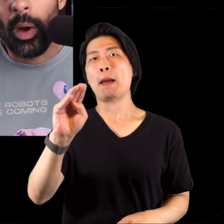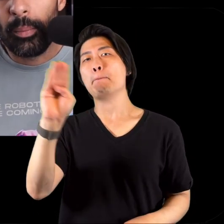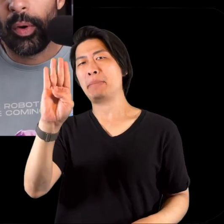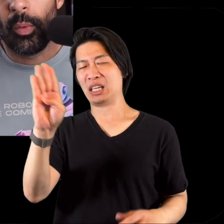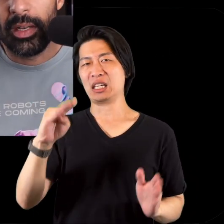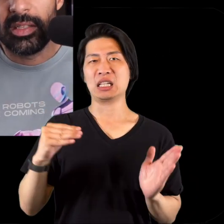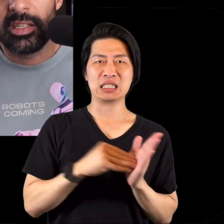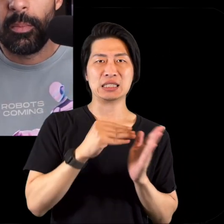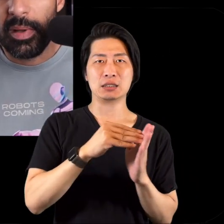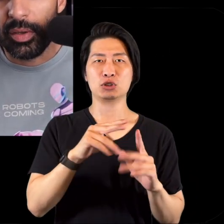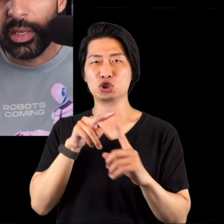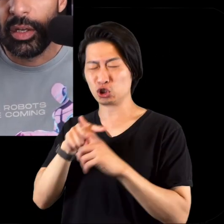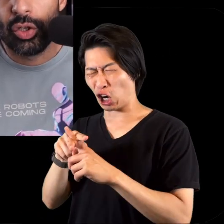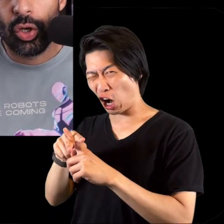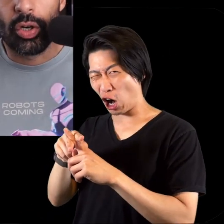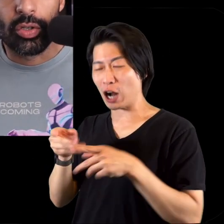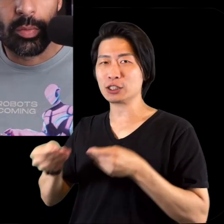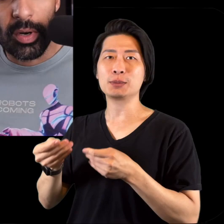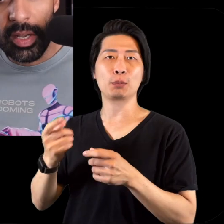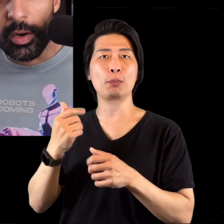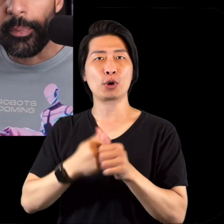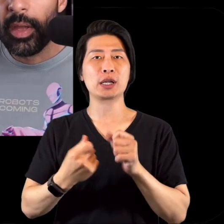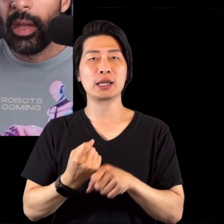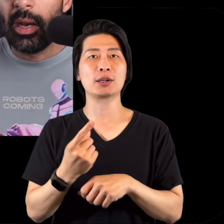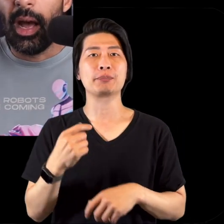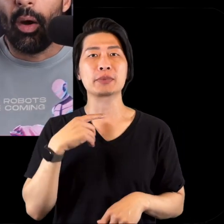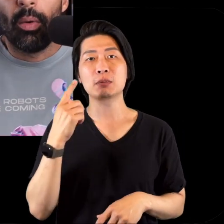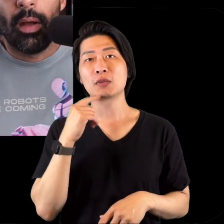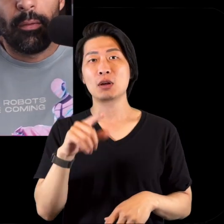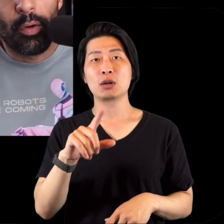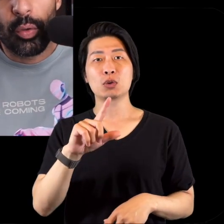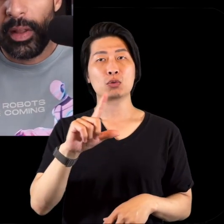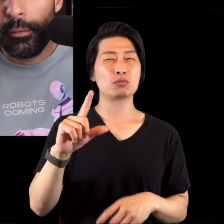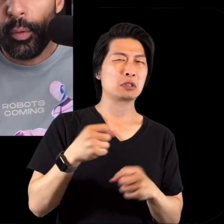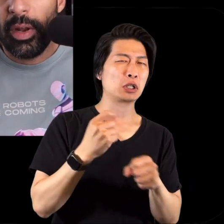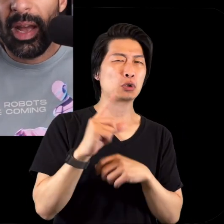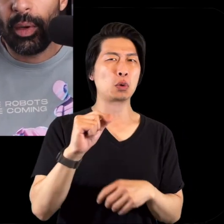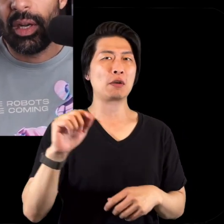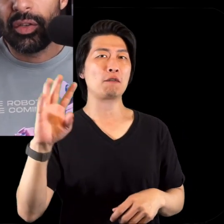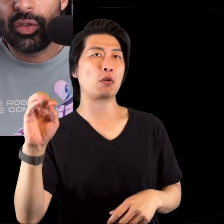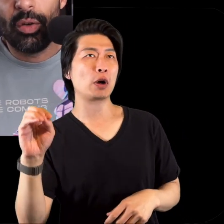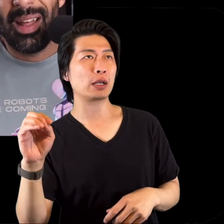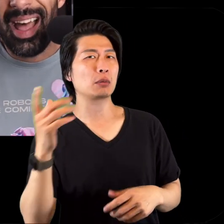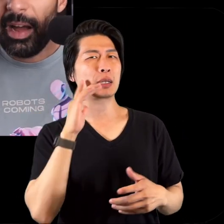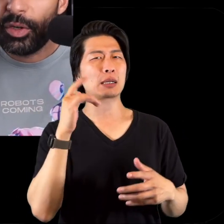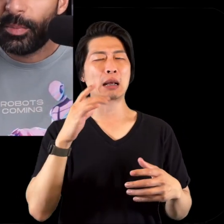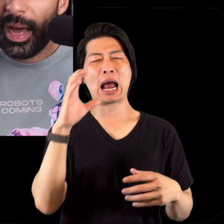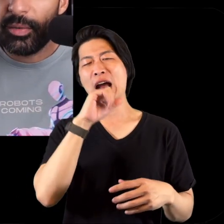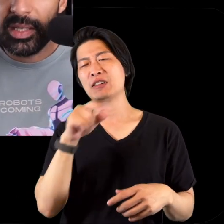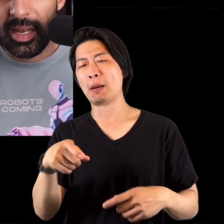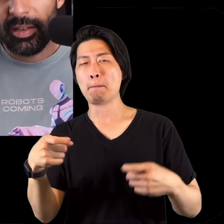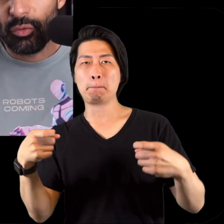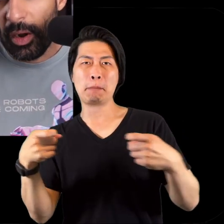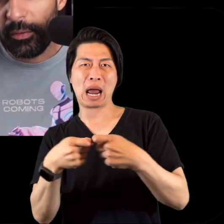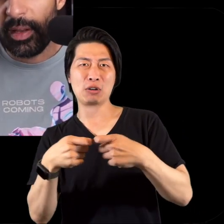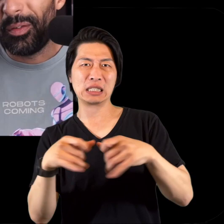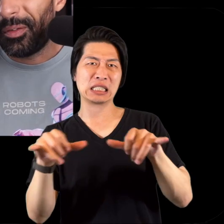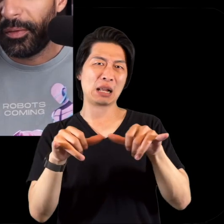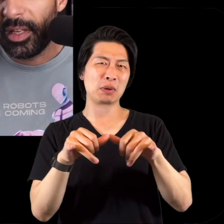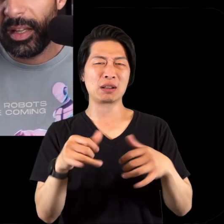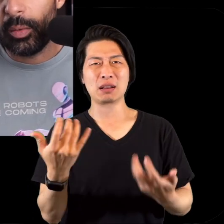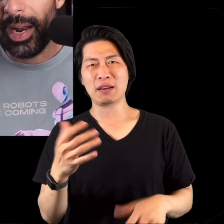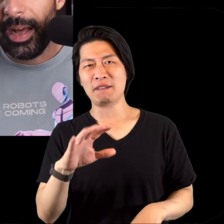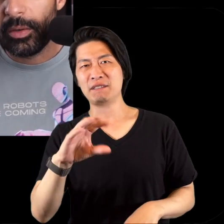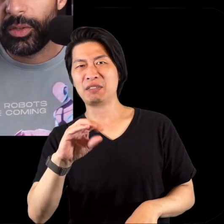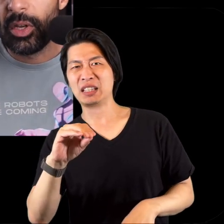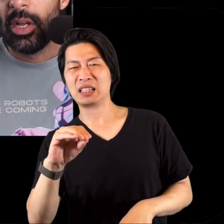which is 1.16 billion chargers per year. Now, for 2040, I'm going to assume an average battery size roughly of